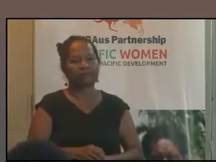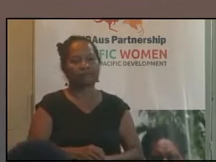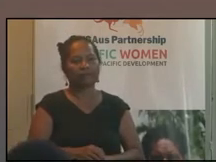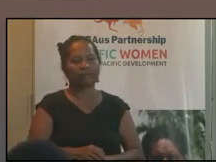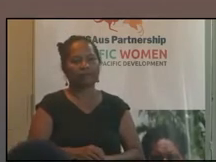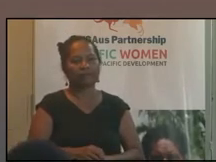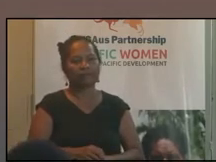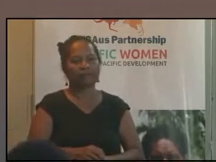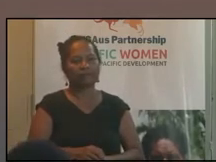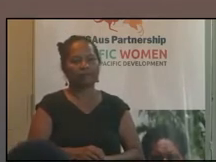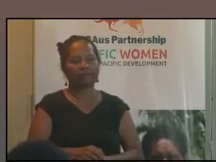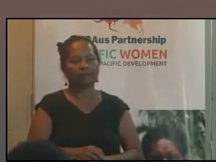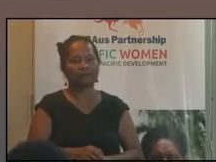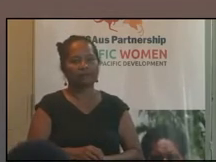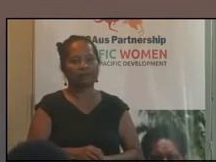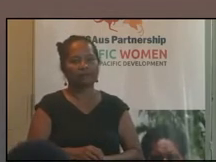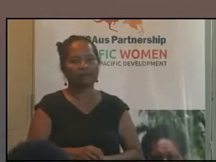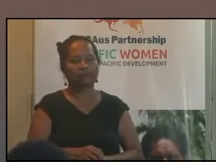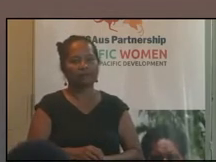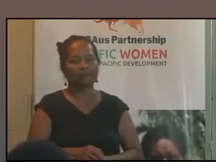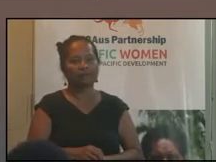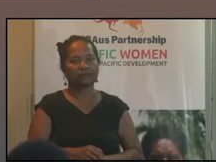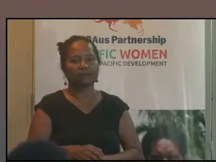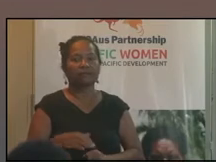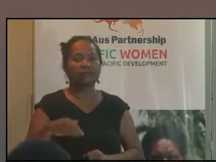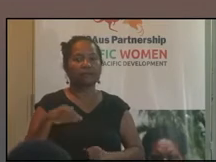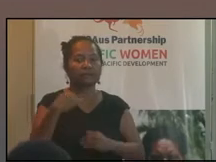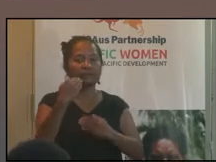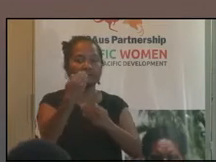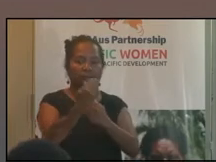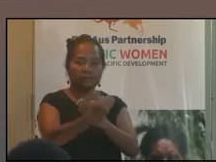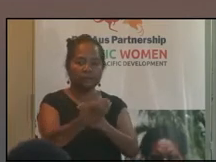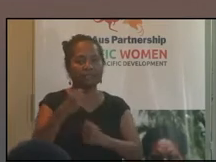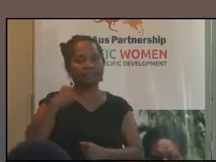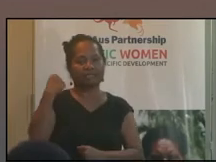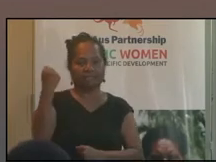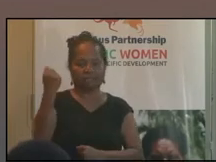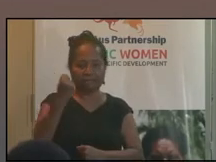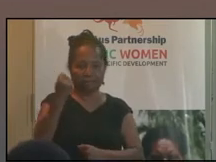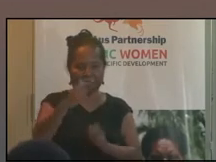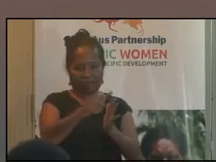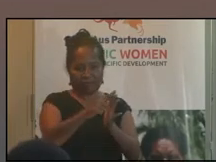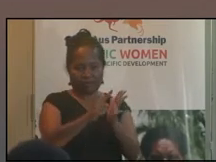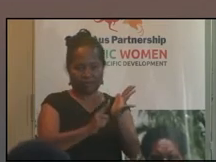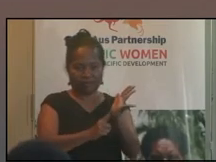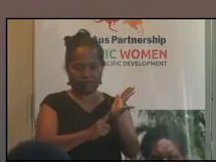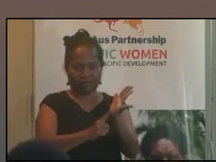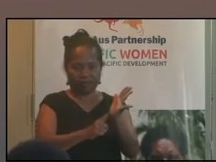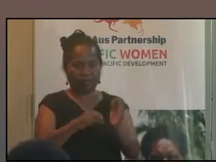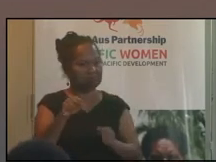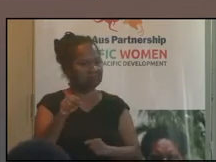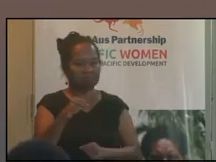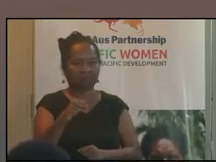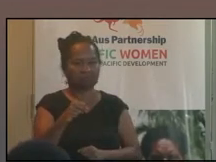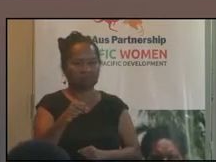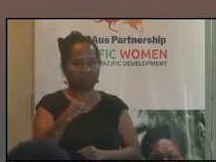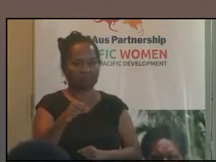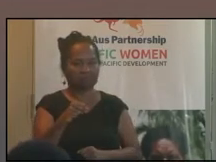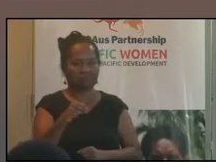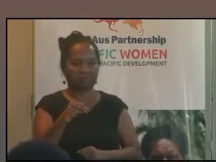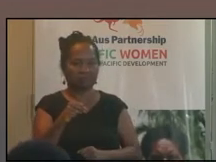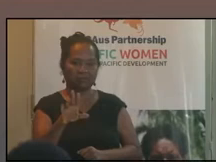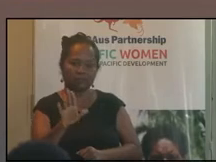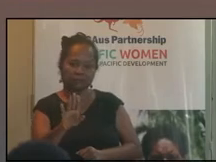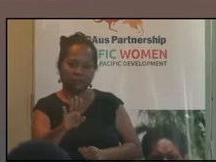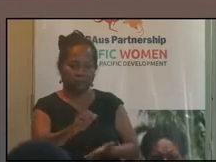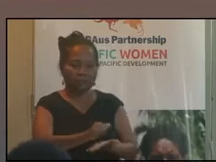on a little bit ahead of the Samoan model, because it does not depend on the numbers. What it does is